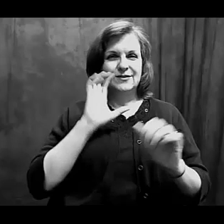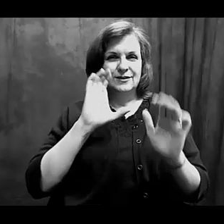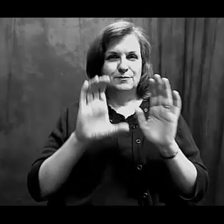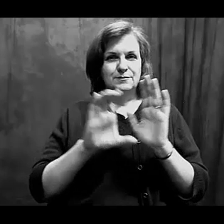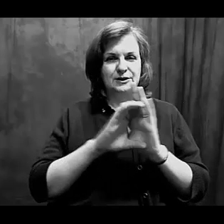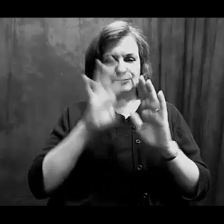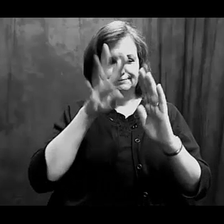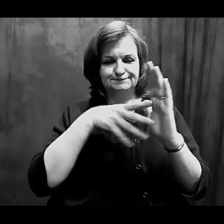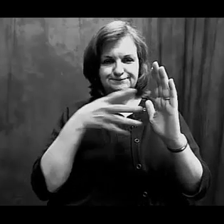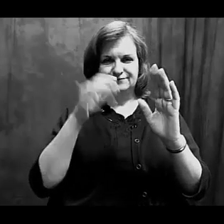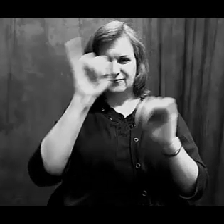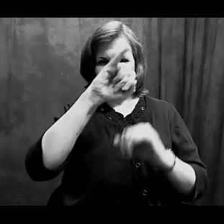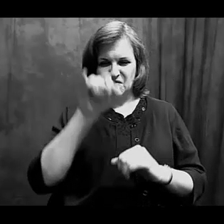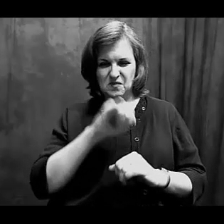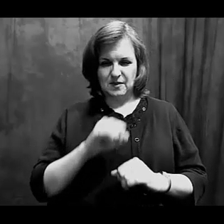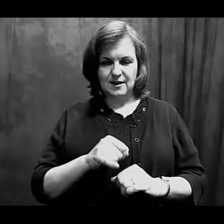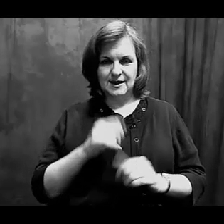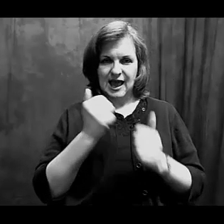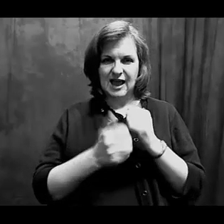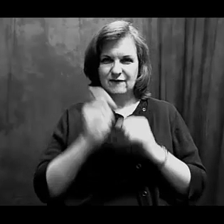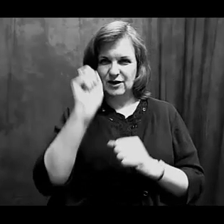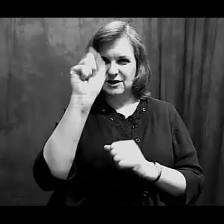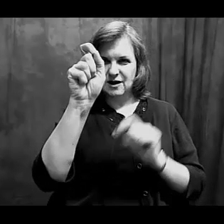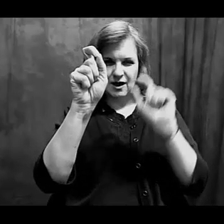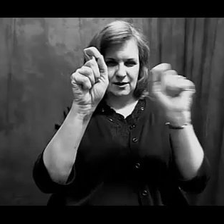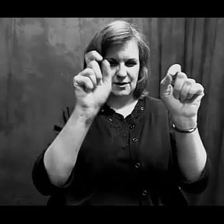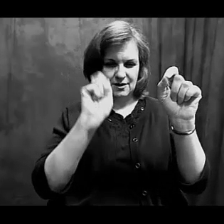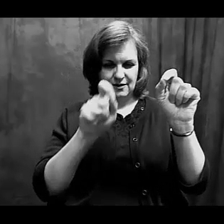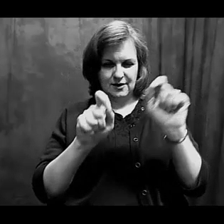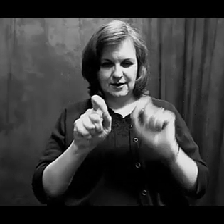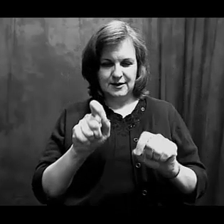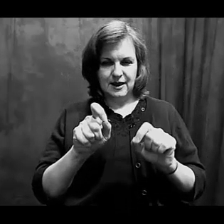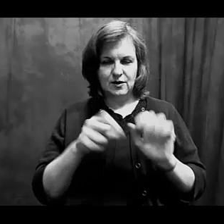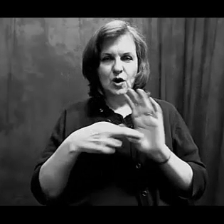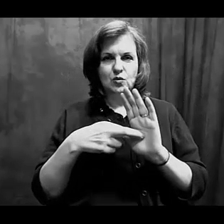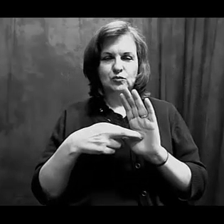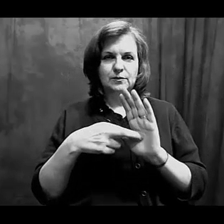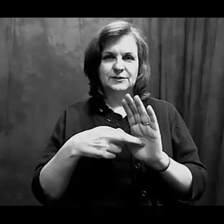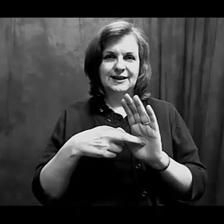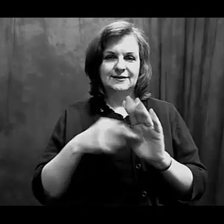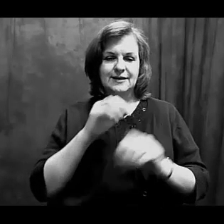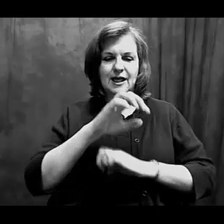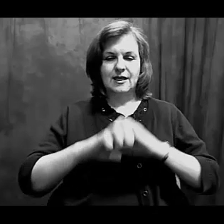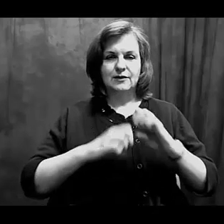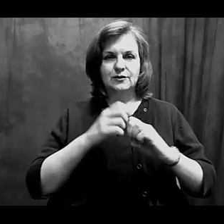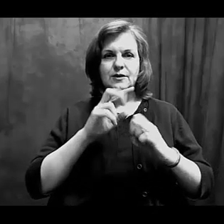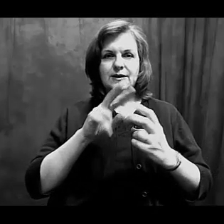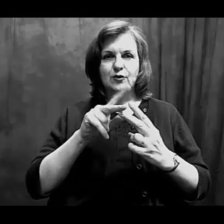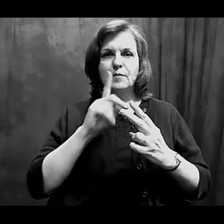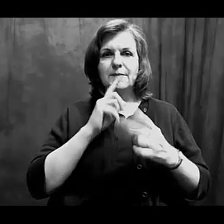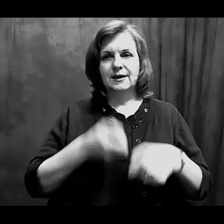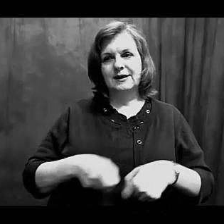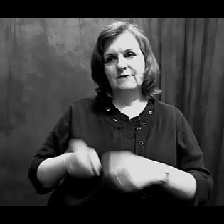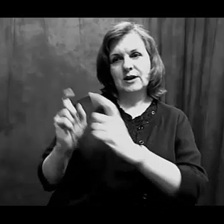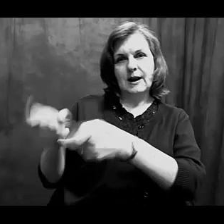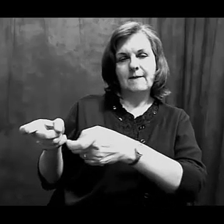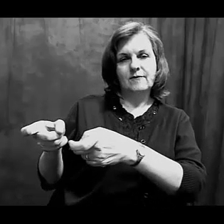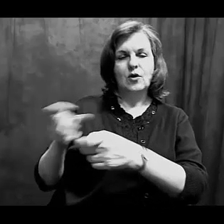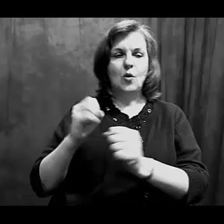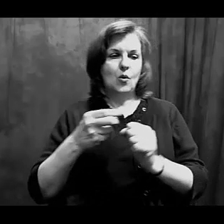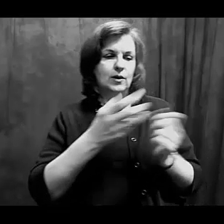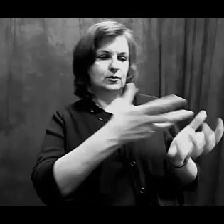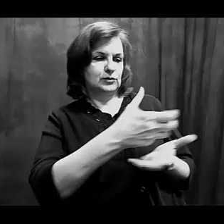electrons. Every dot you see on this chart is an electron being reduced